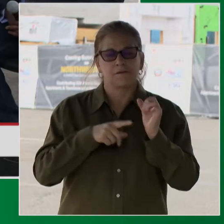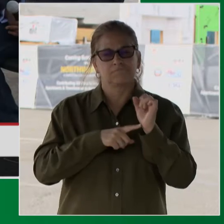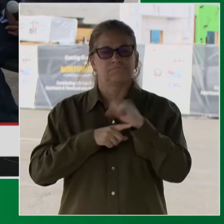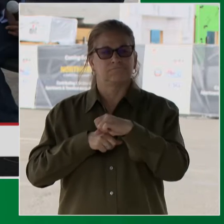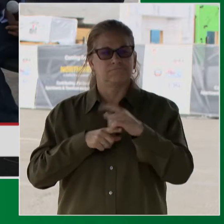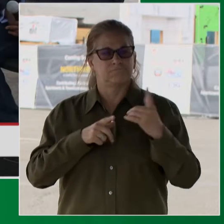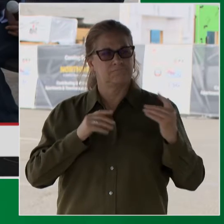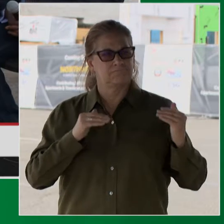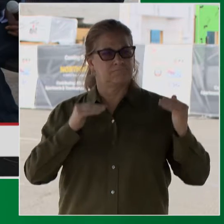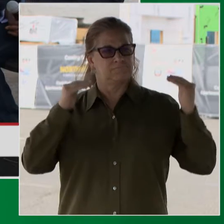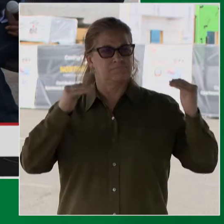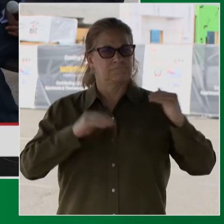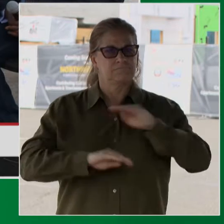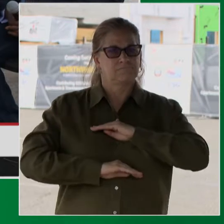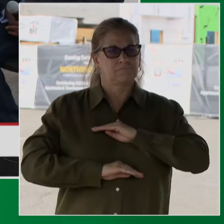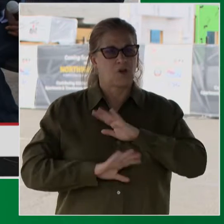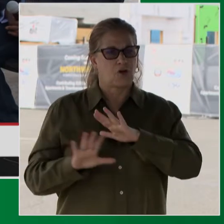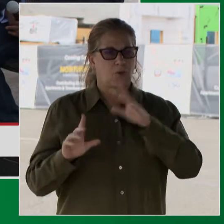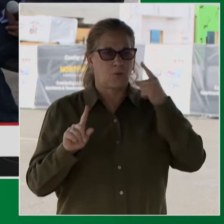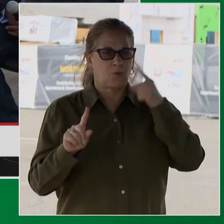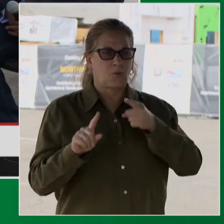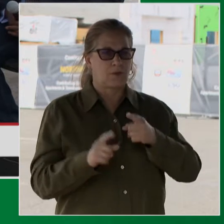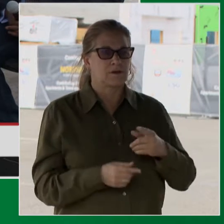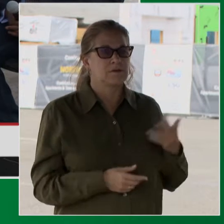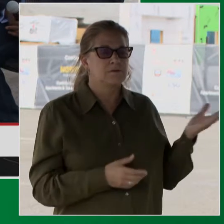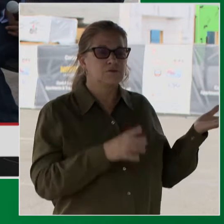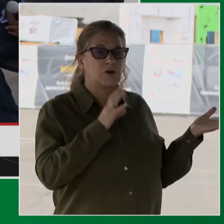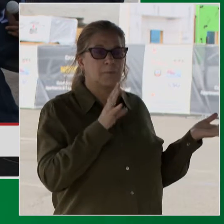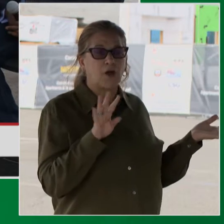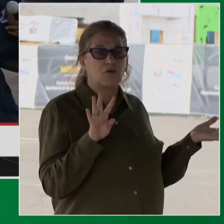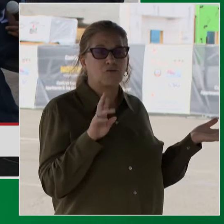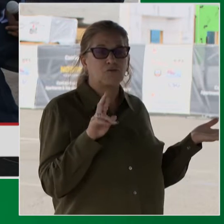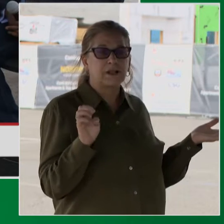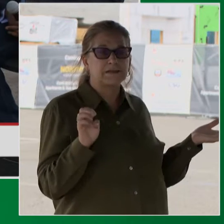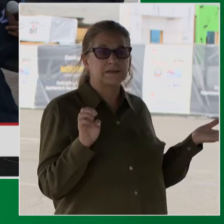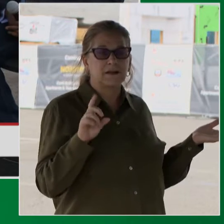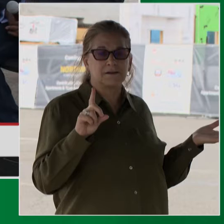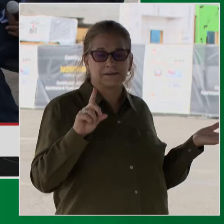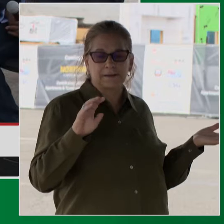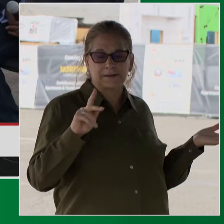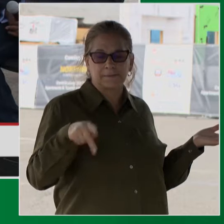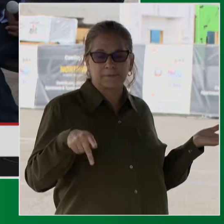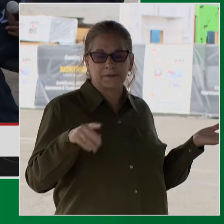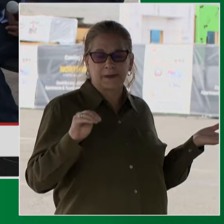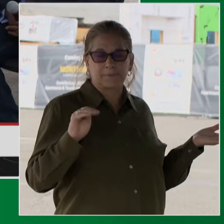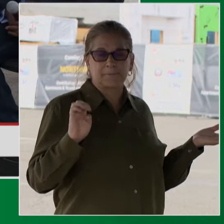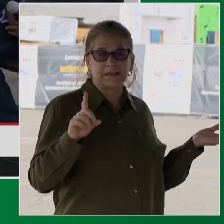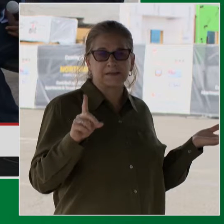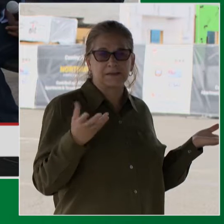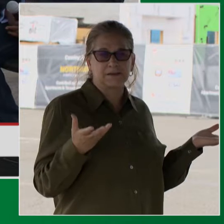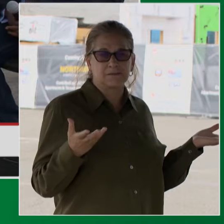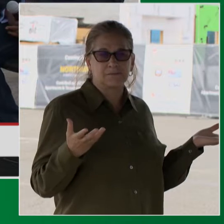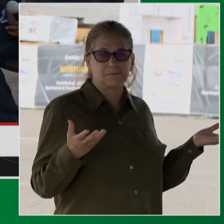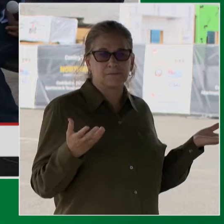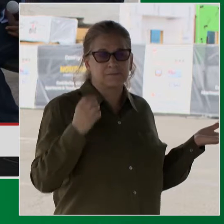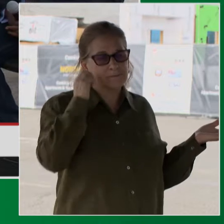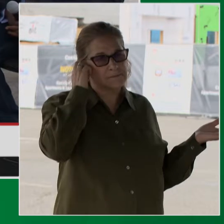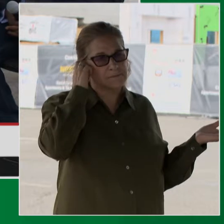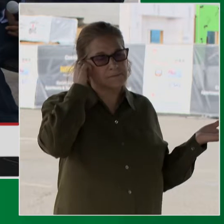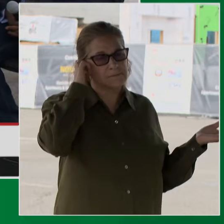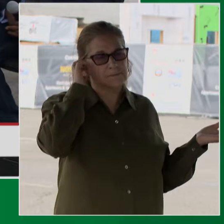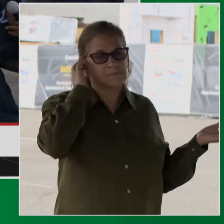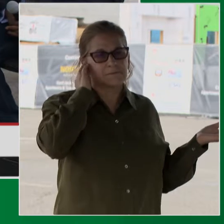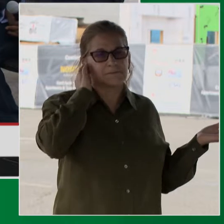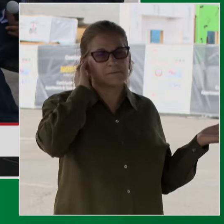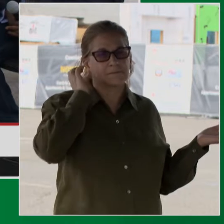Real Estate for DMPED, Andrew Trueblood, Director of Planning, Office of Planning, Polly Donaldson, who I sometimes get her title wrong because